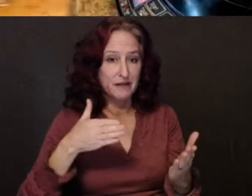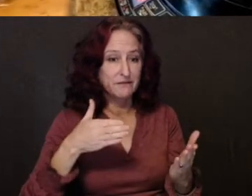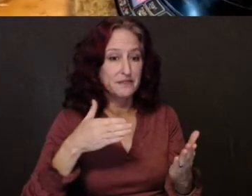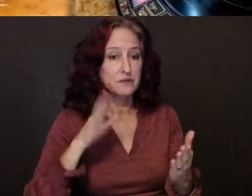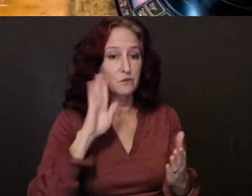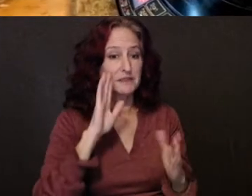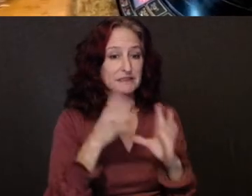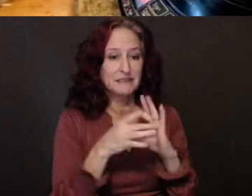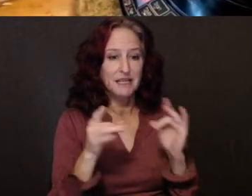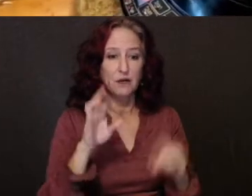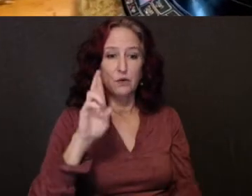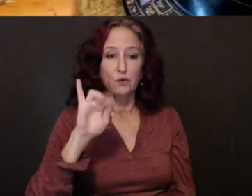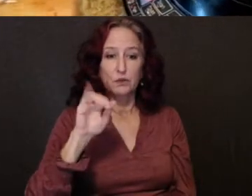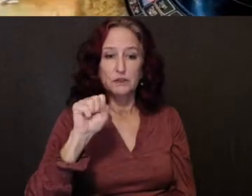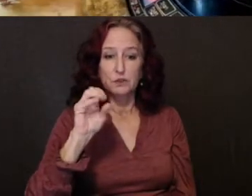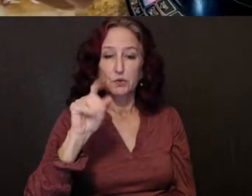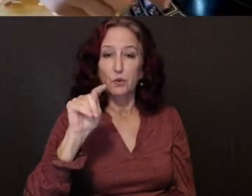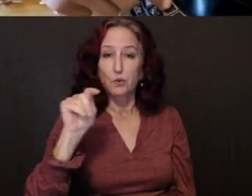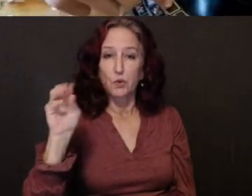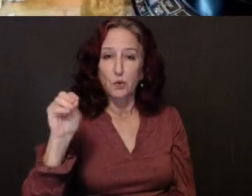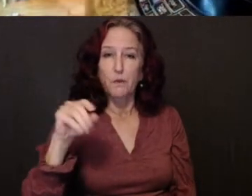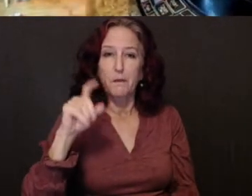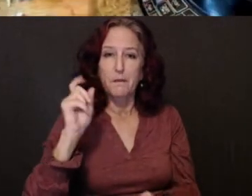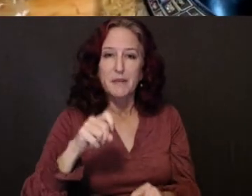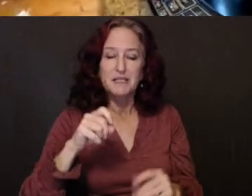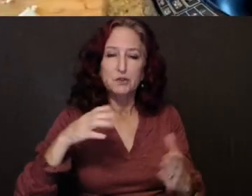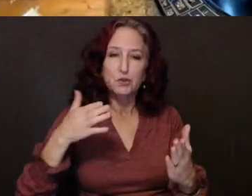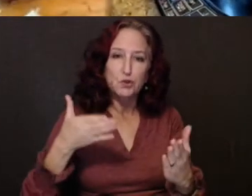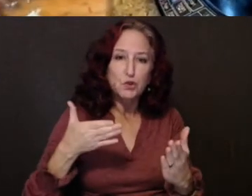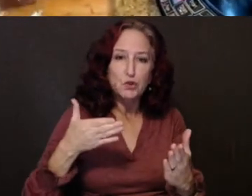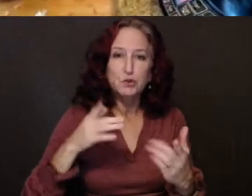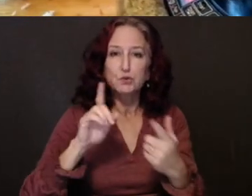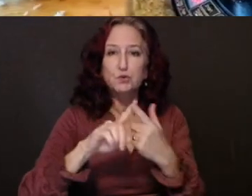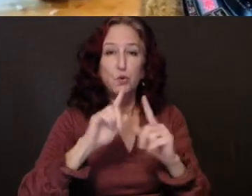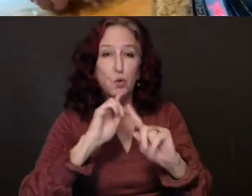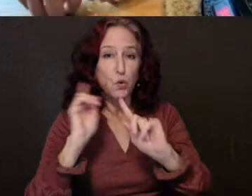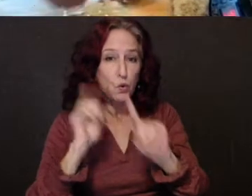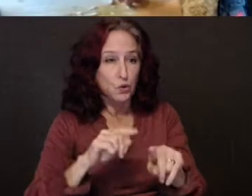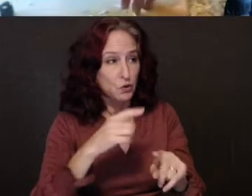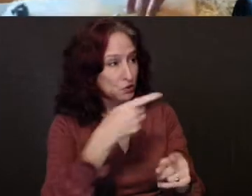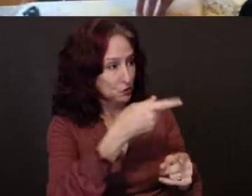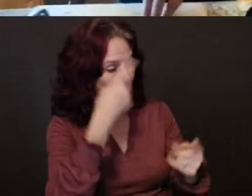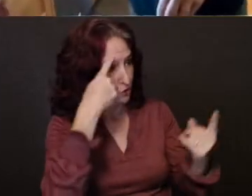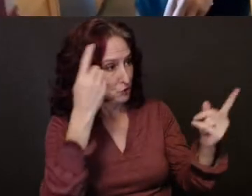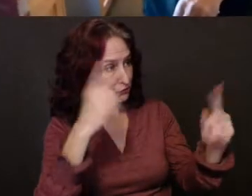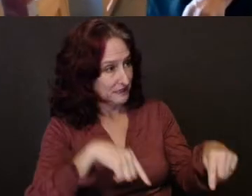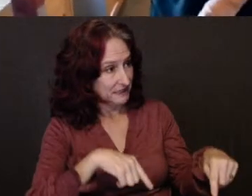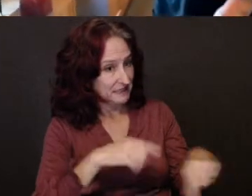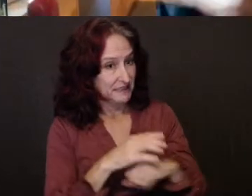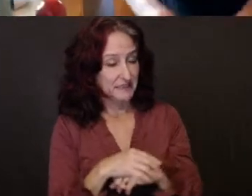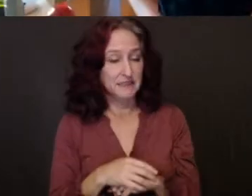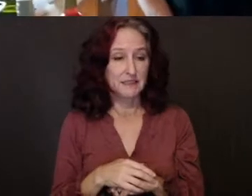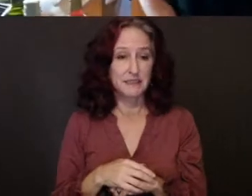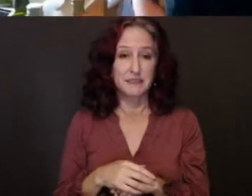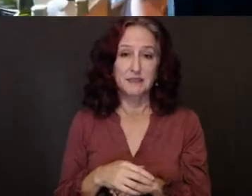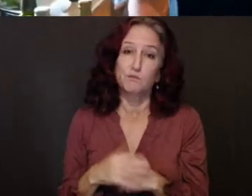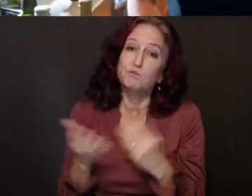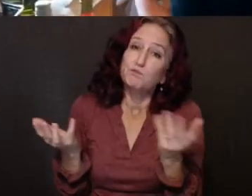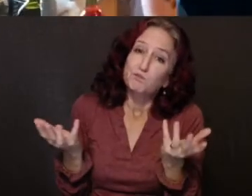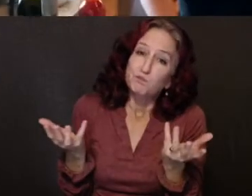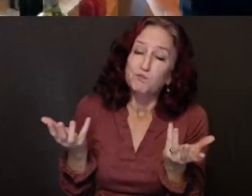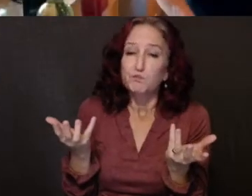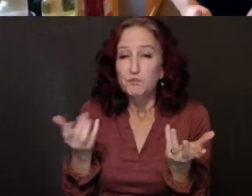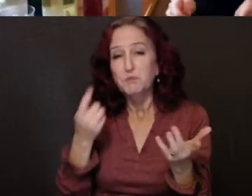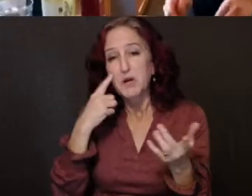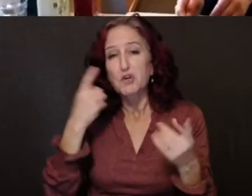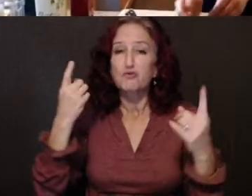on what I have at hand. Oh. So, you know, very traditional Italian chefs will say that